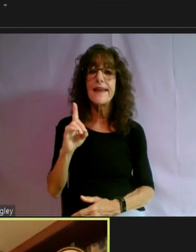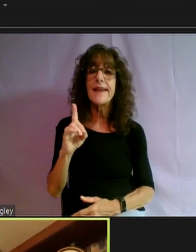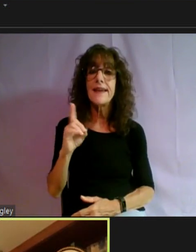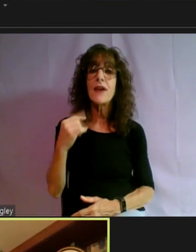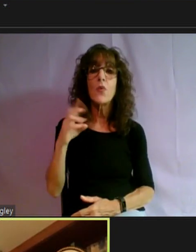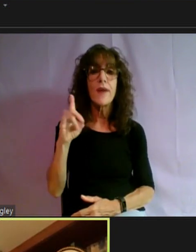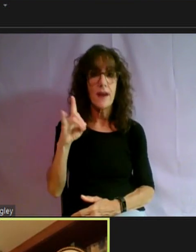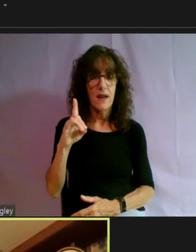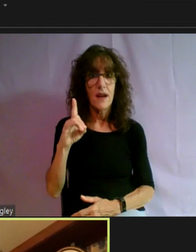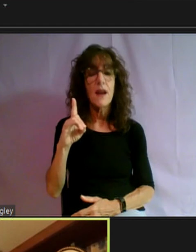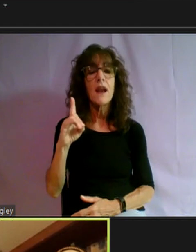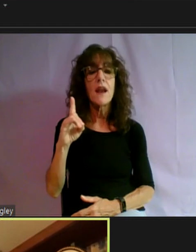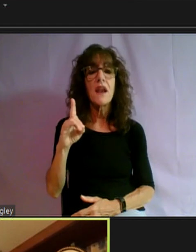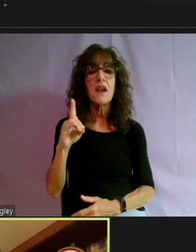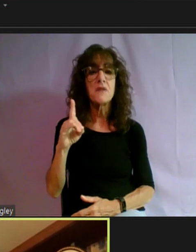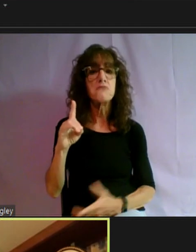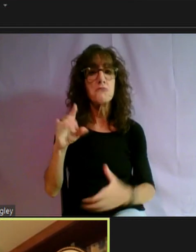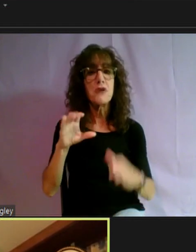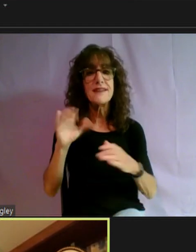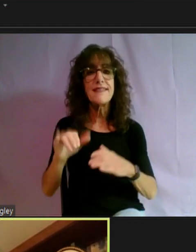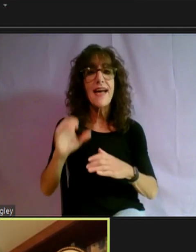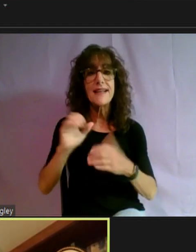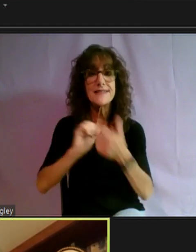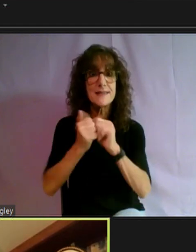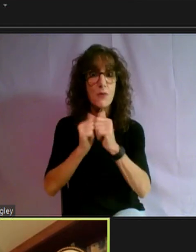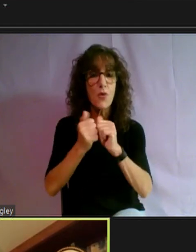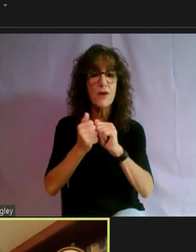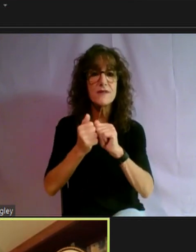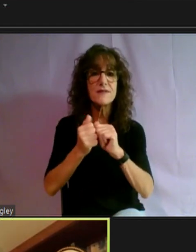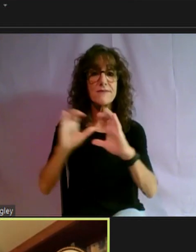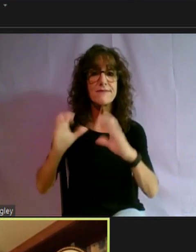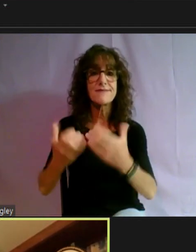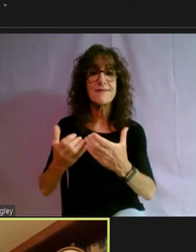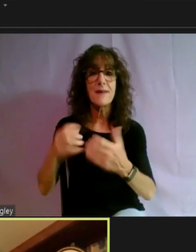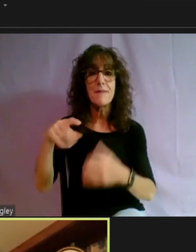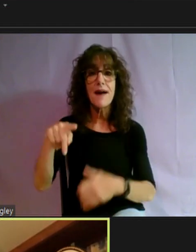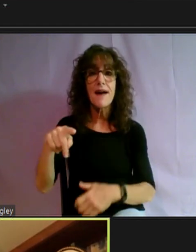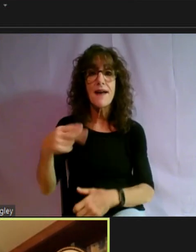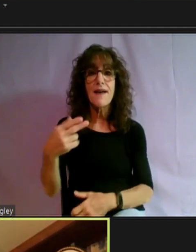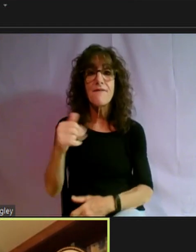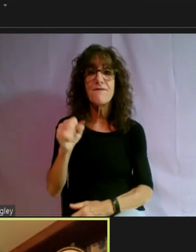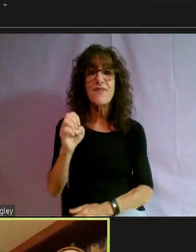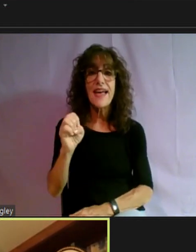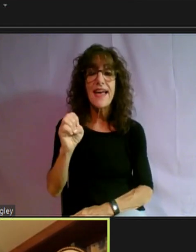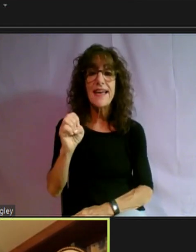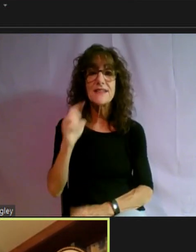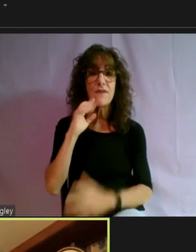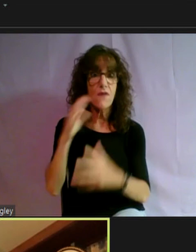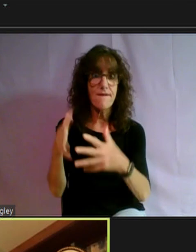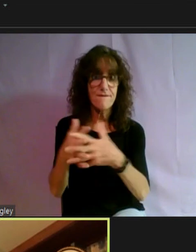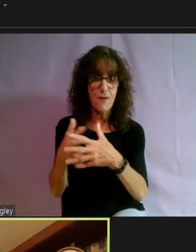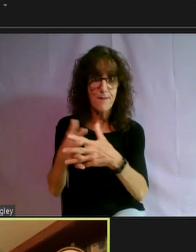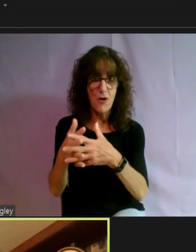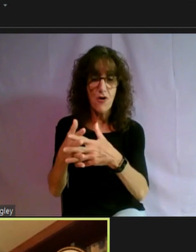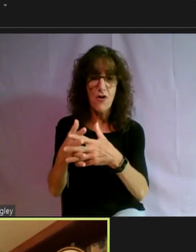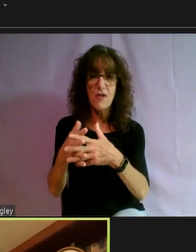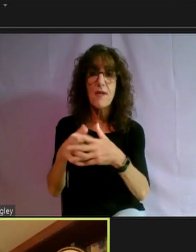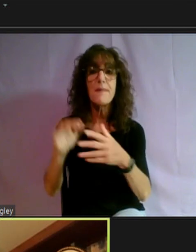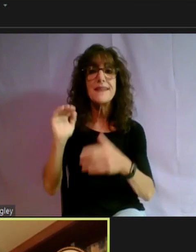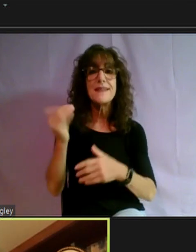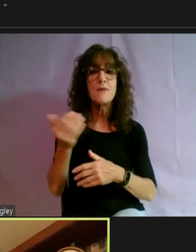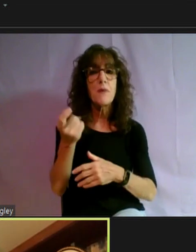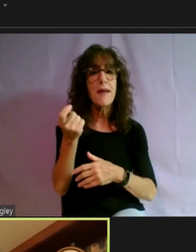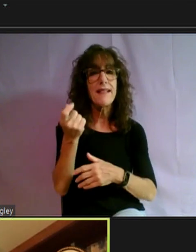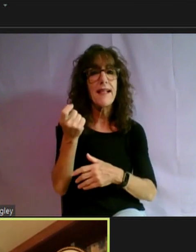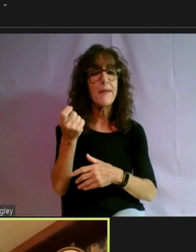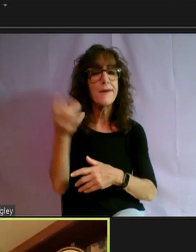go into. I guess you could say that the sports were classified by phase for football, but it did seem to me a little bit